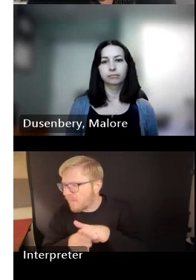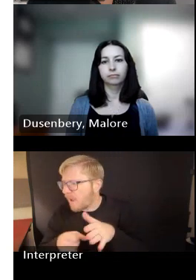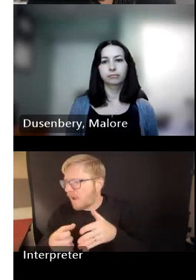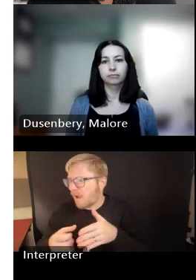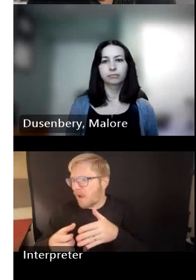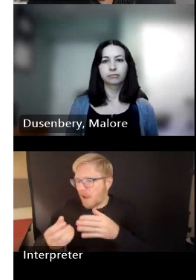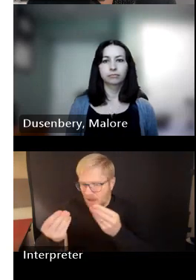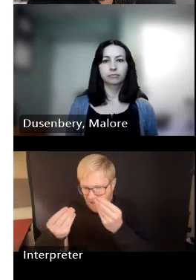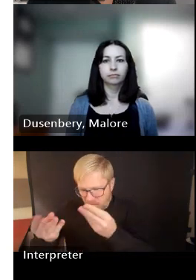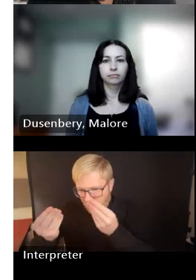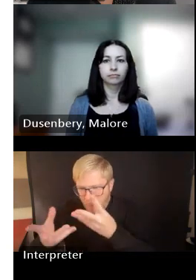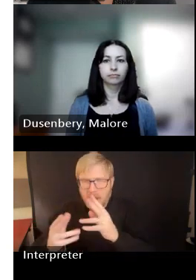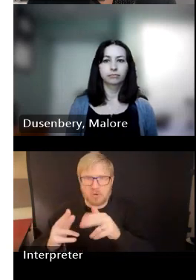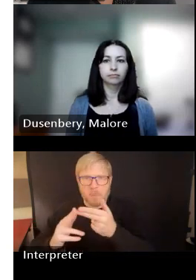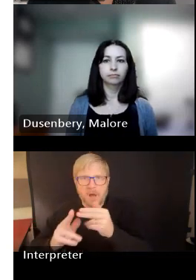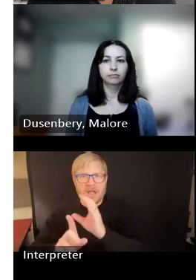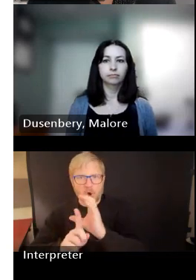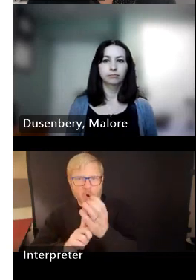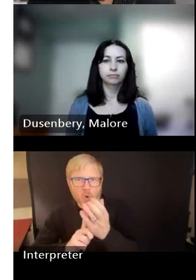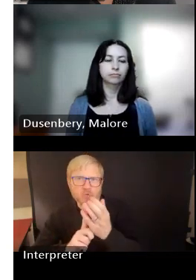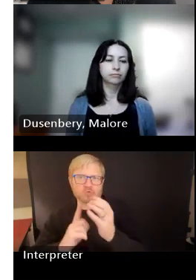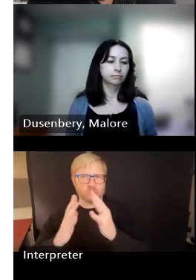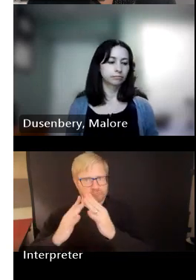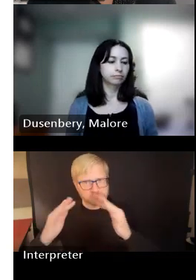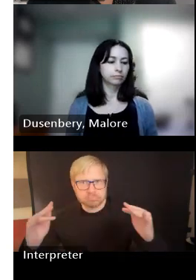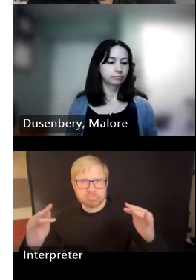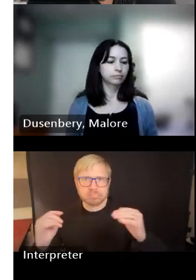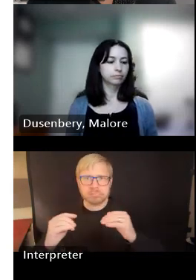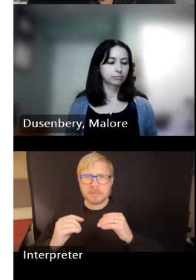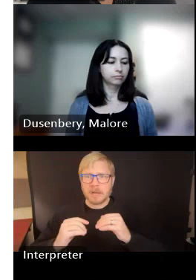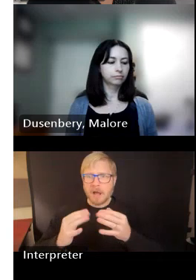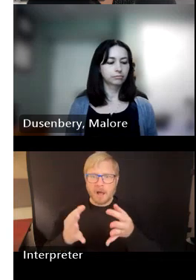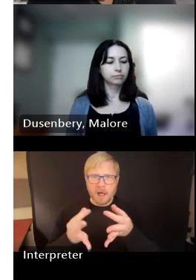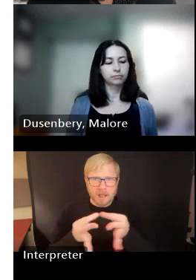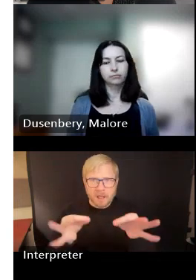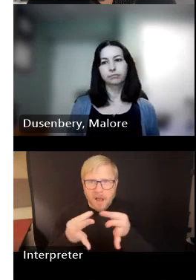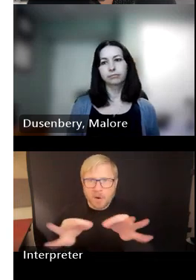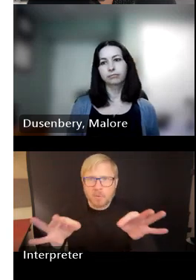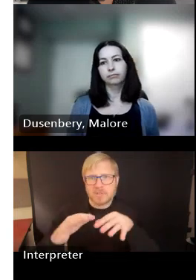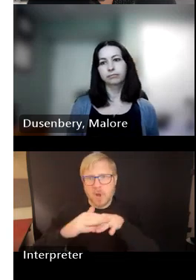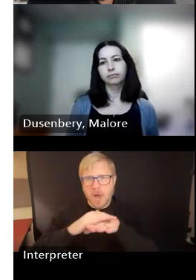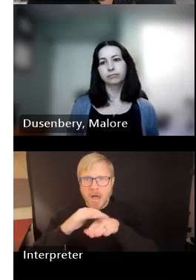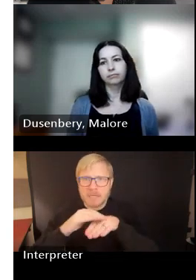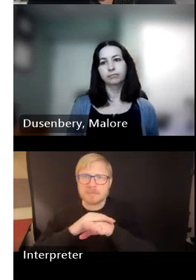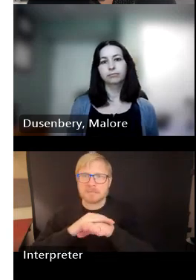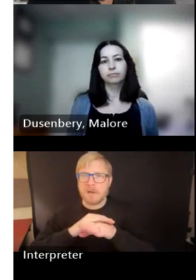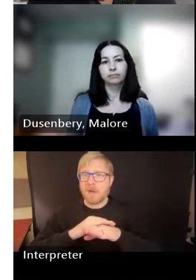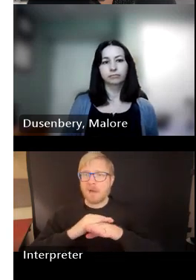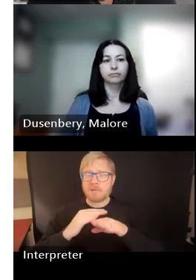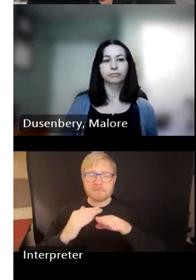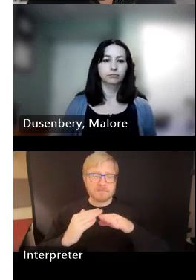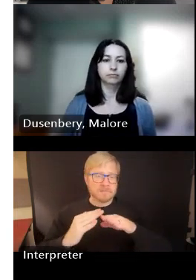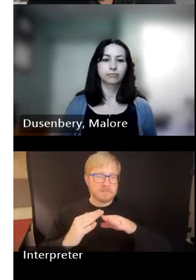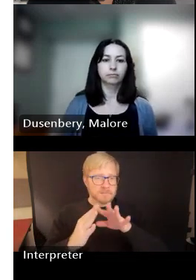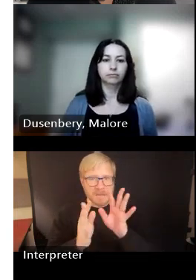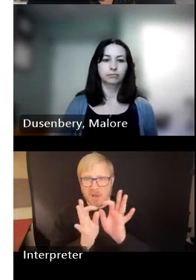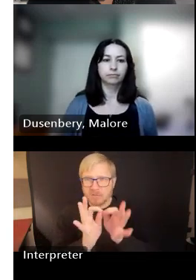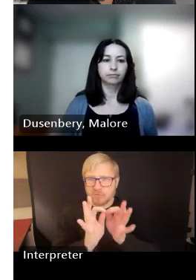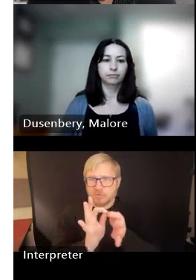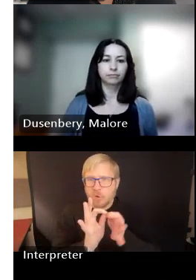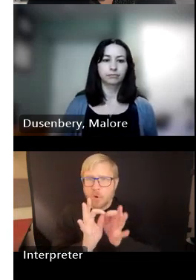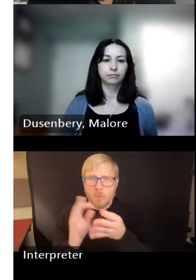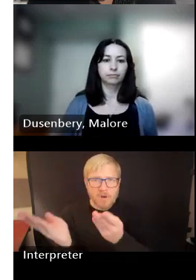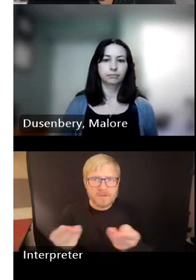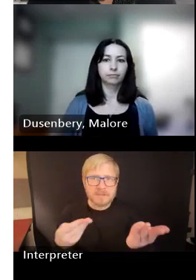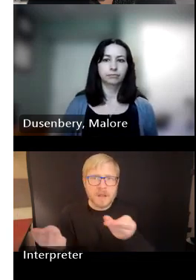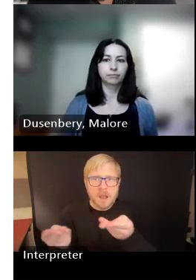LGBTQ couples and understand the dynamics of primary aggressor and a survivor. So we still have room to go there.